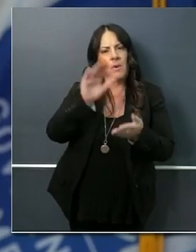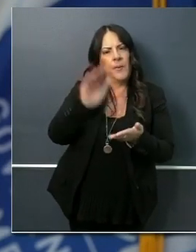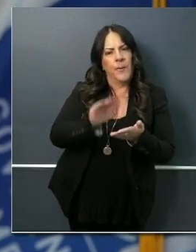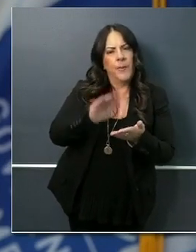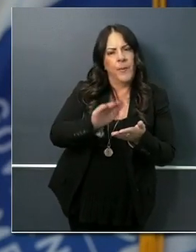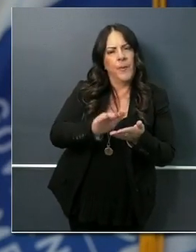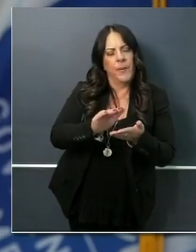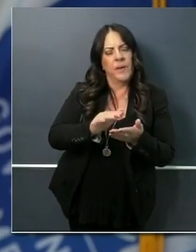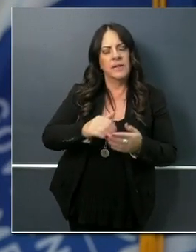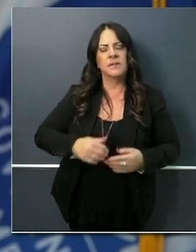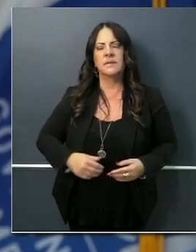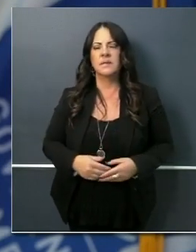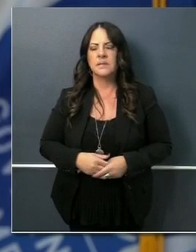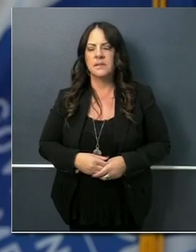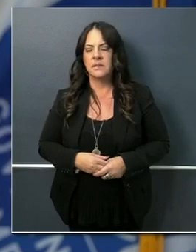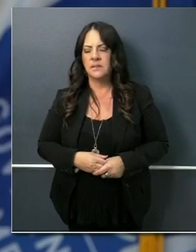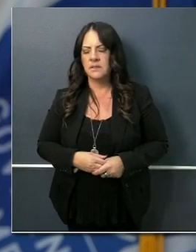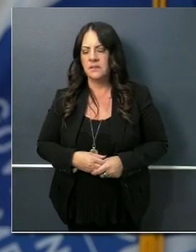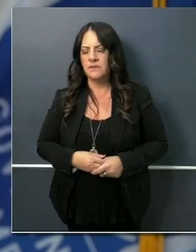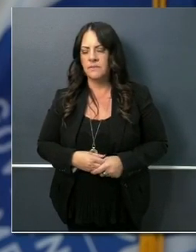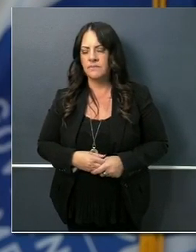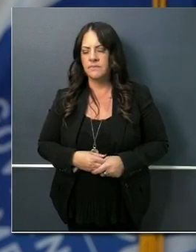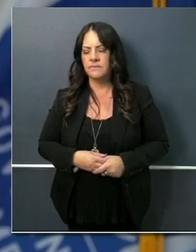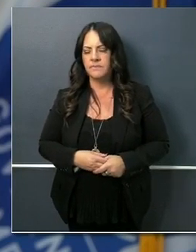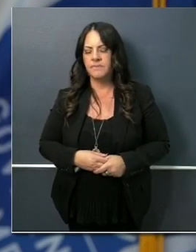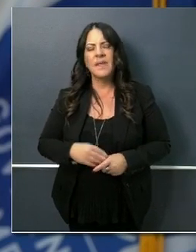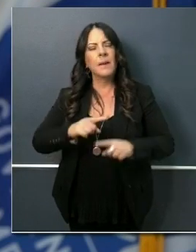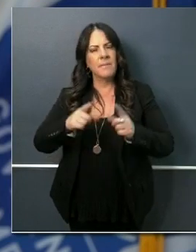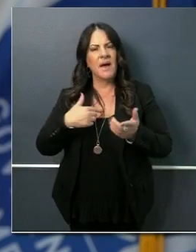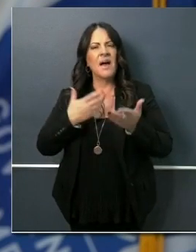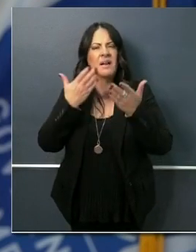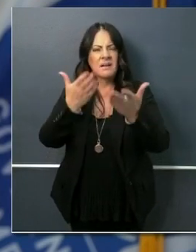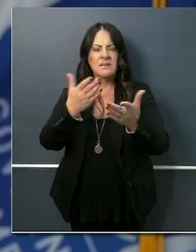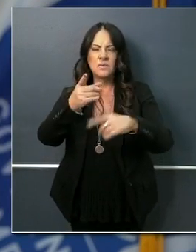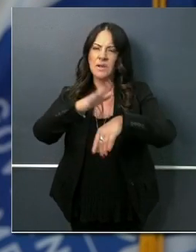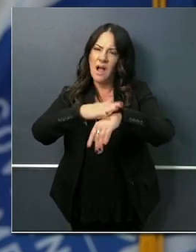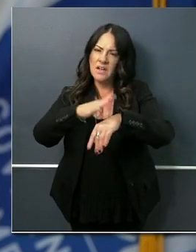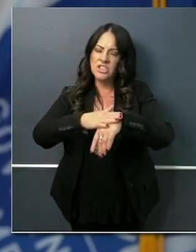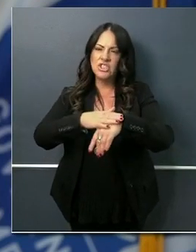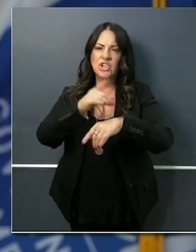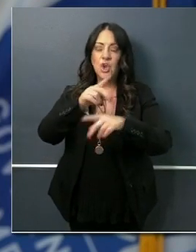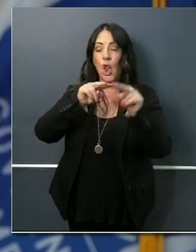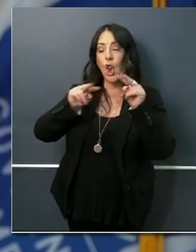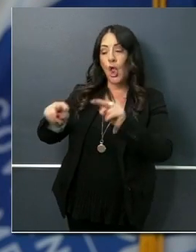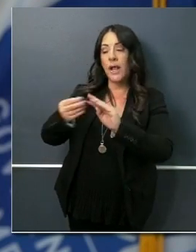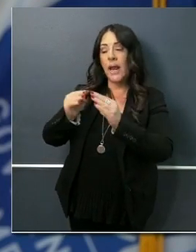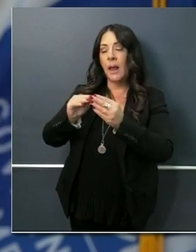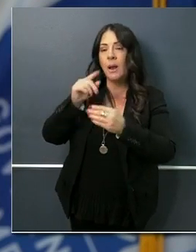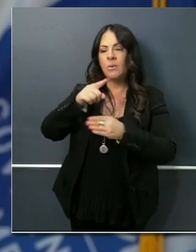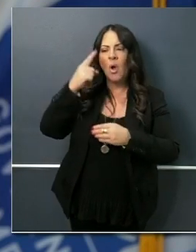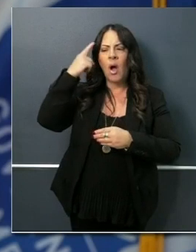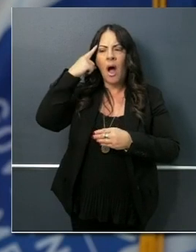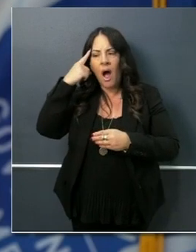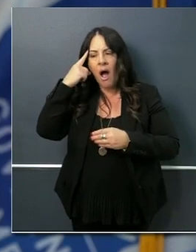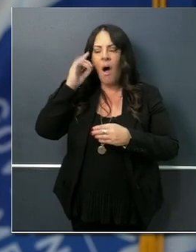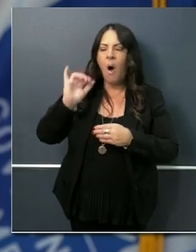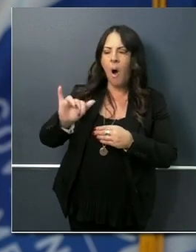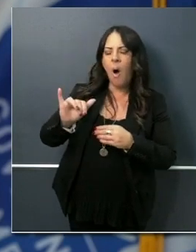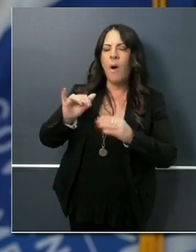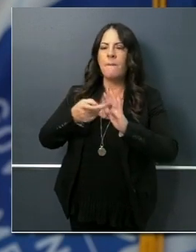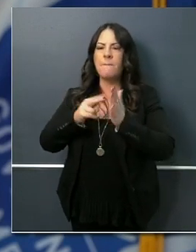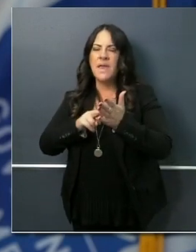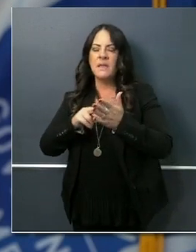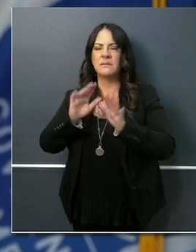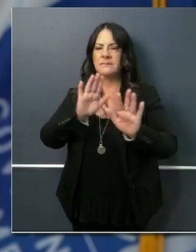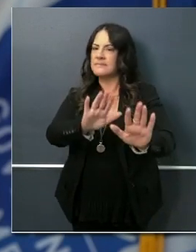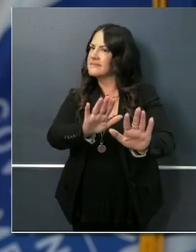would be also suggest caution in interpreting the numbers too specifically, because we know that